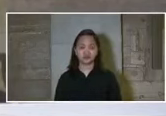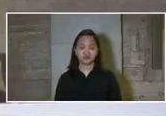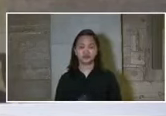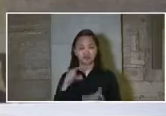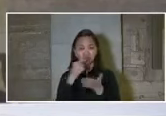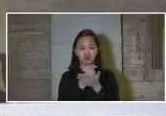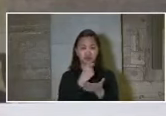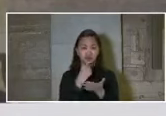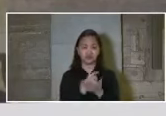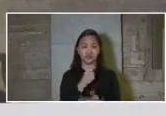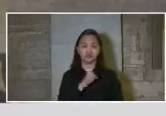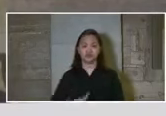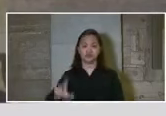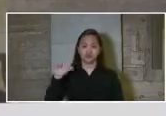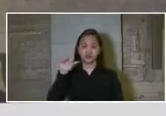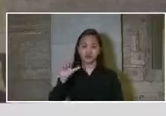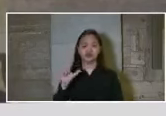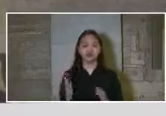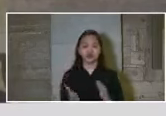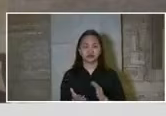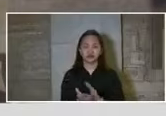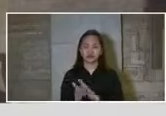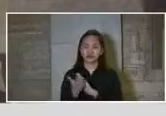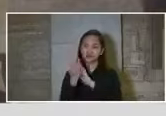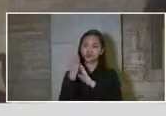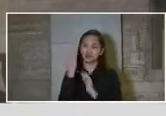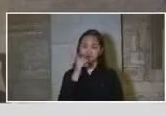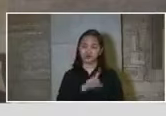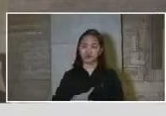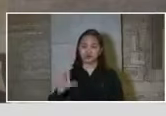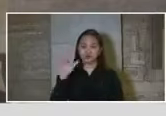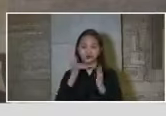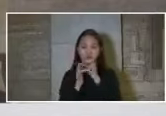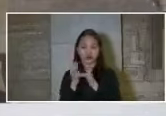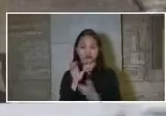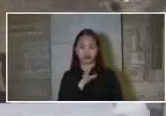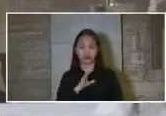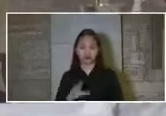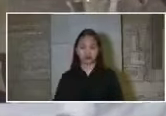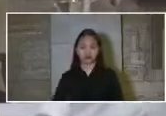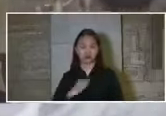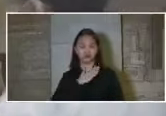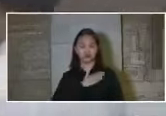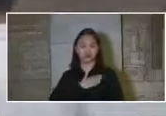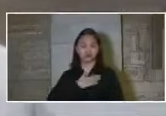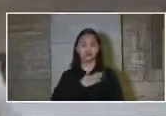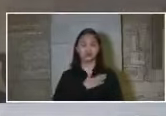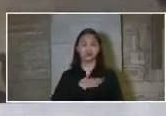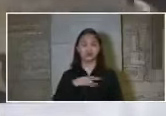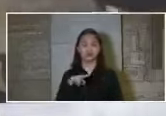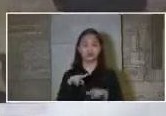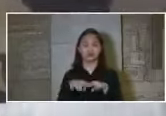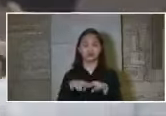The Gospel of the Lord. Praise to you, Lord Jesus Christ. Please be seated.